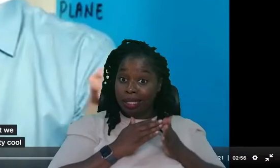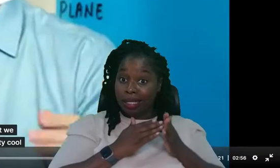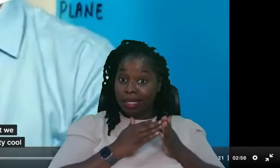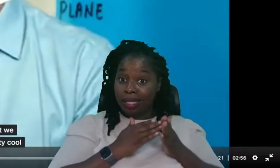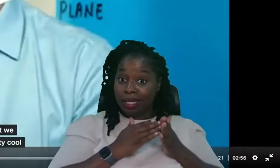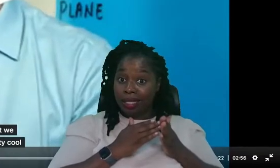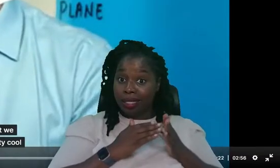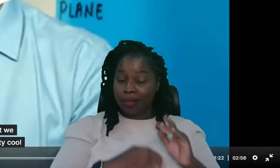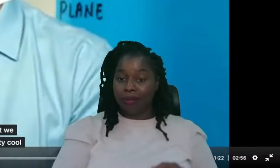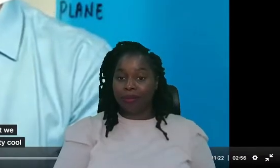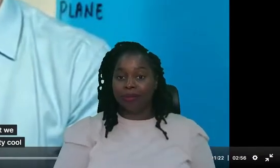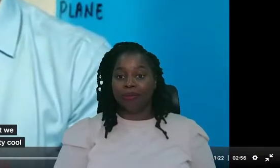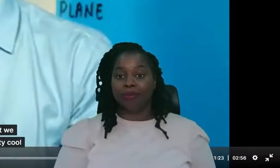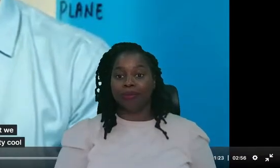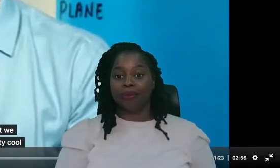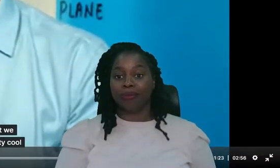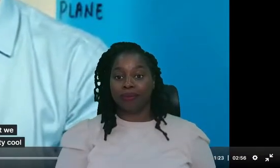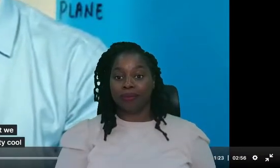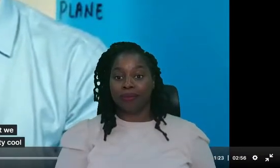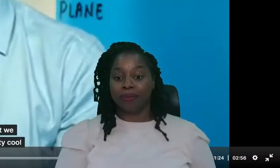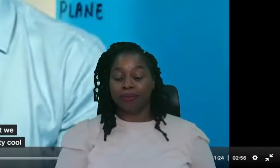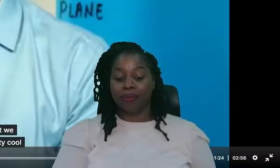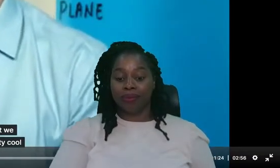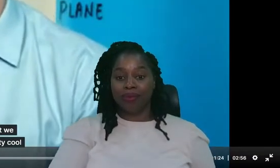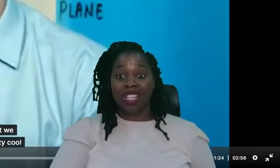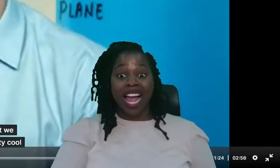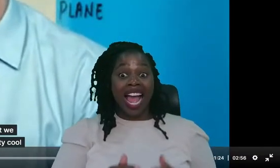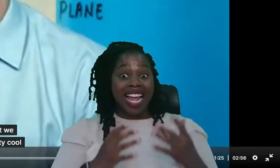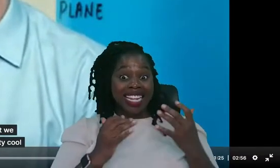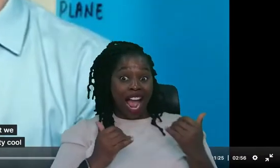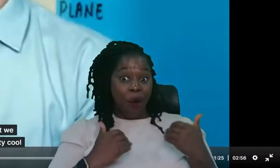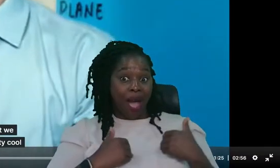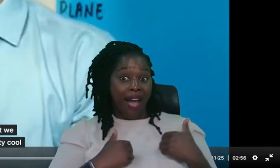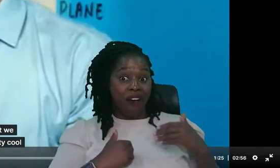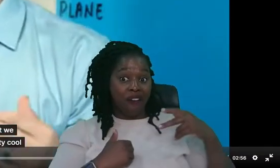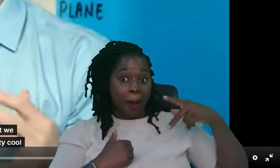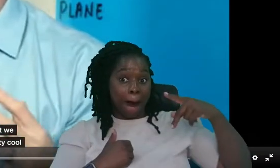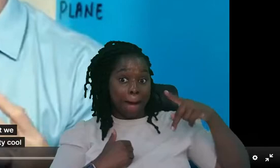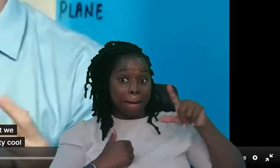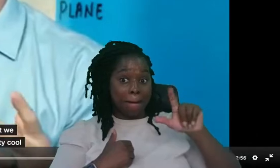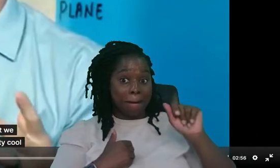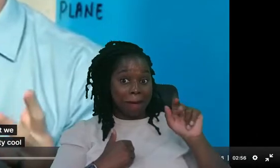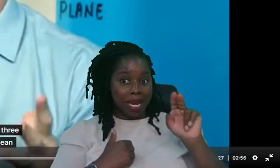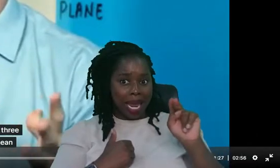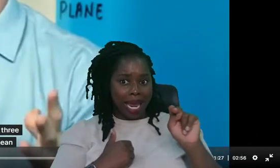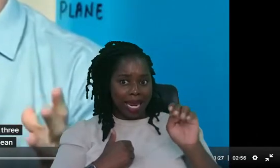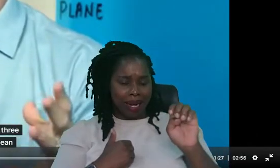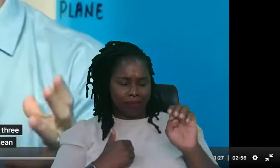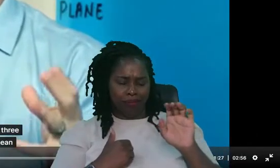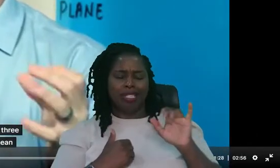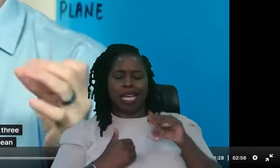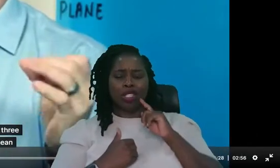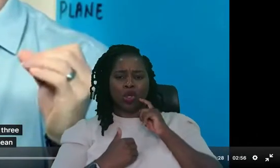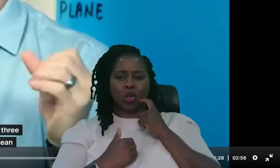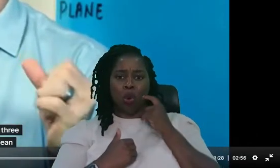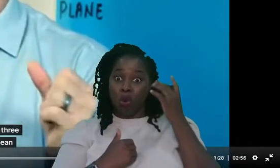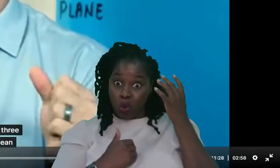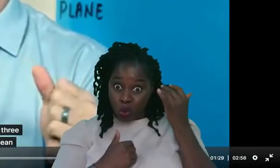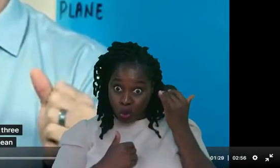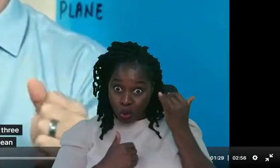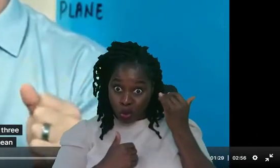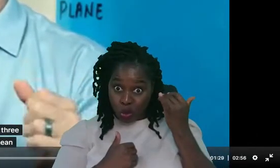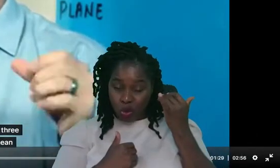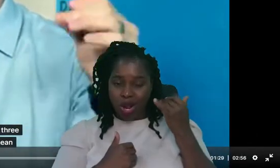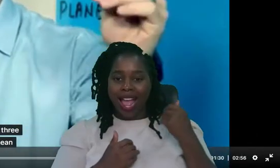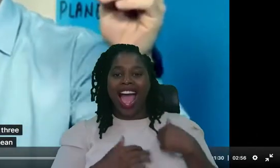definite length next we have a plane now plane is pretty cool because it's actually defined